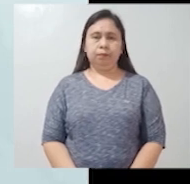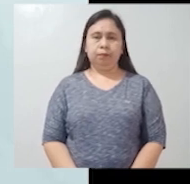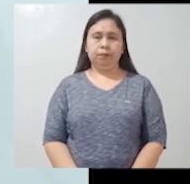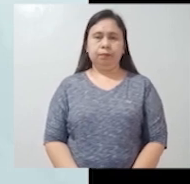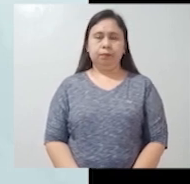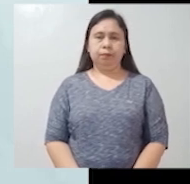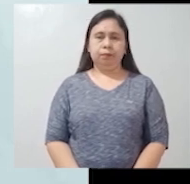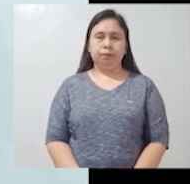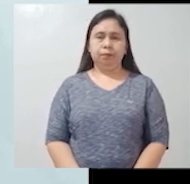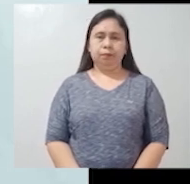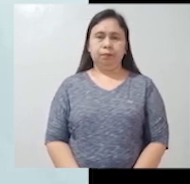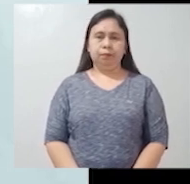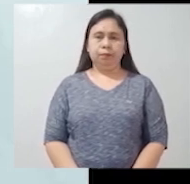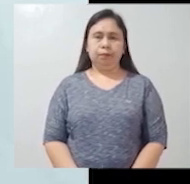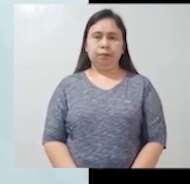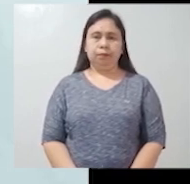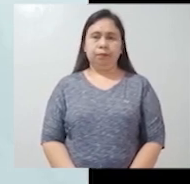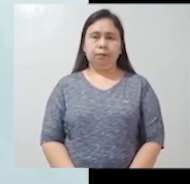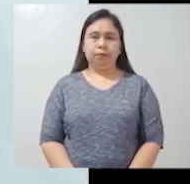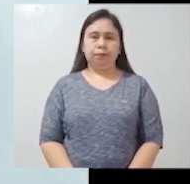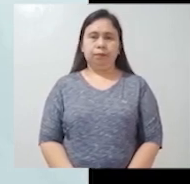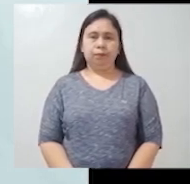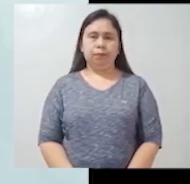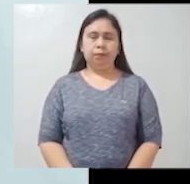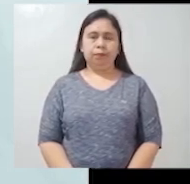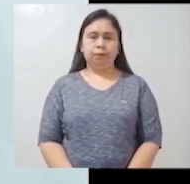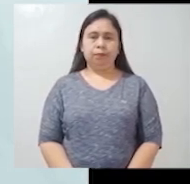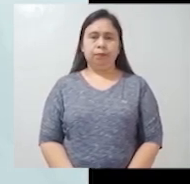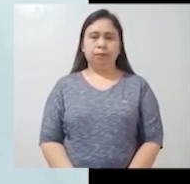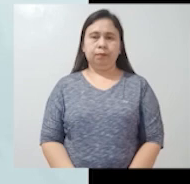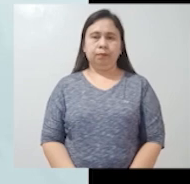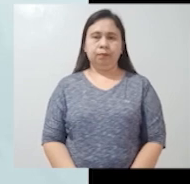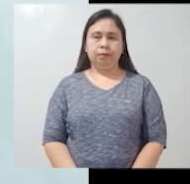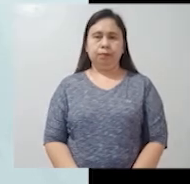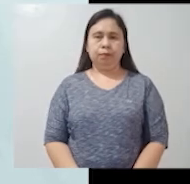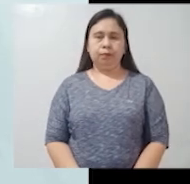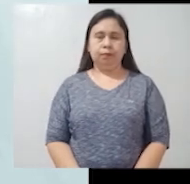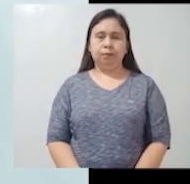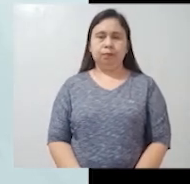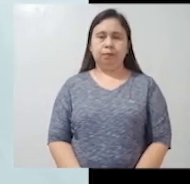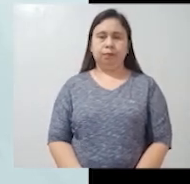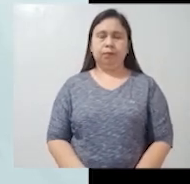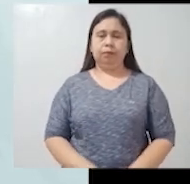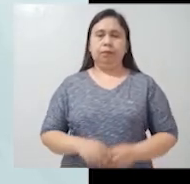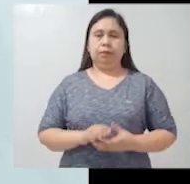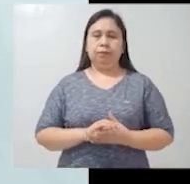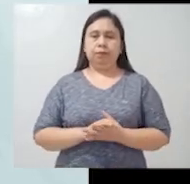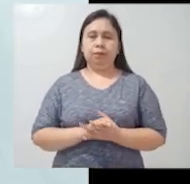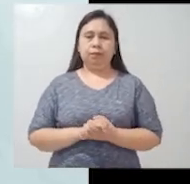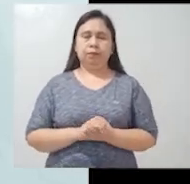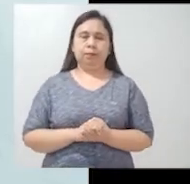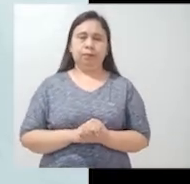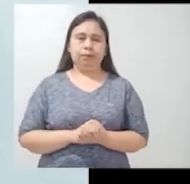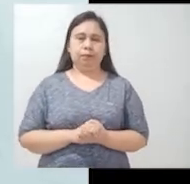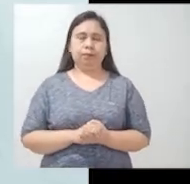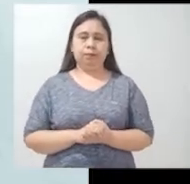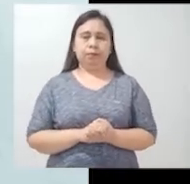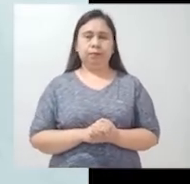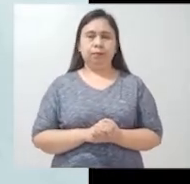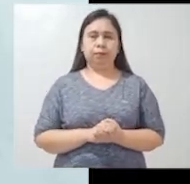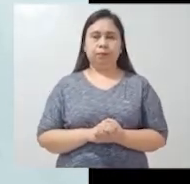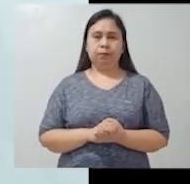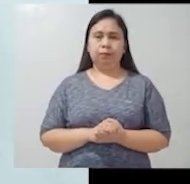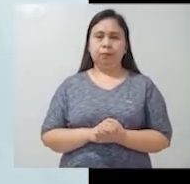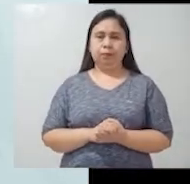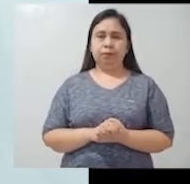Thus, the tight arrangement of molecules in a solid substance gives a solid its definite